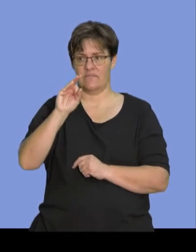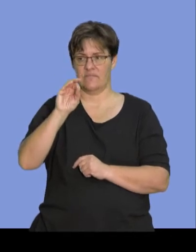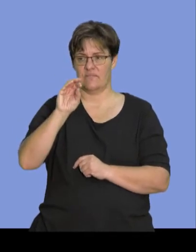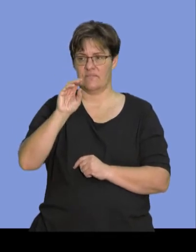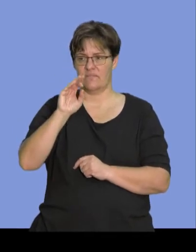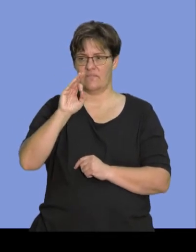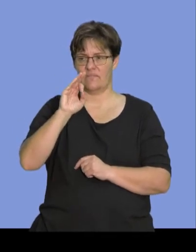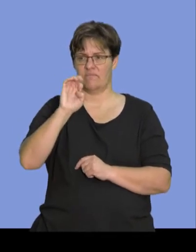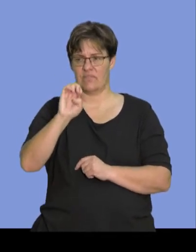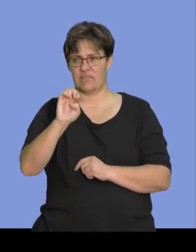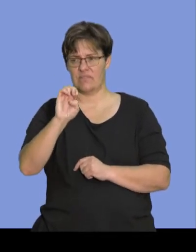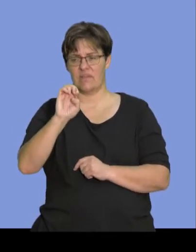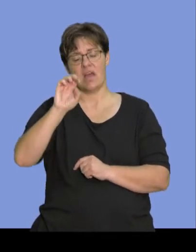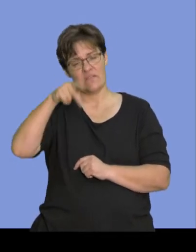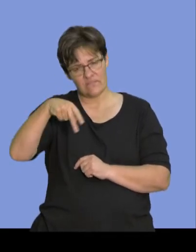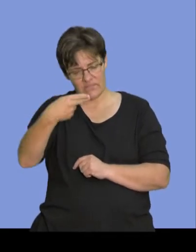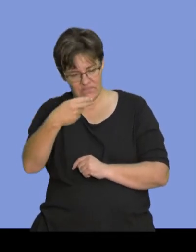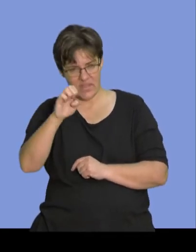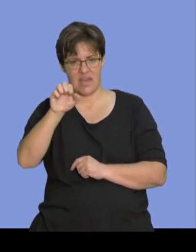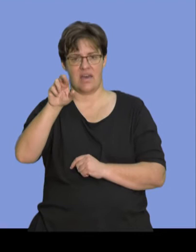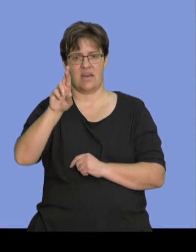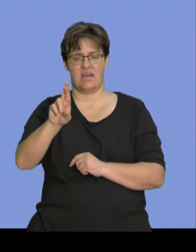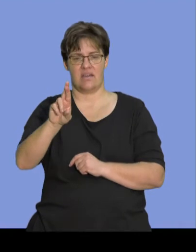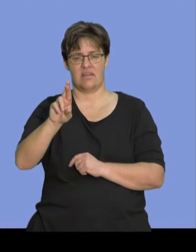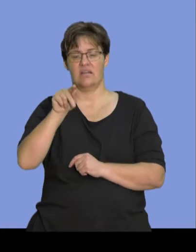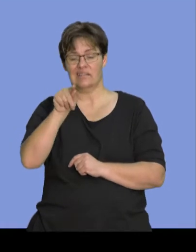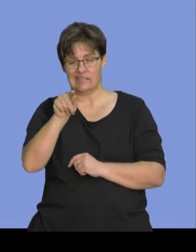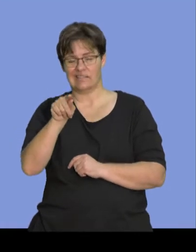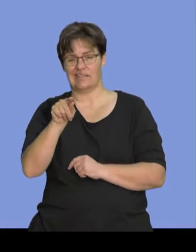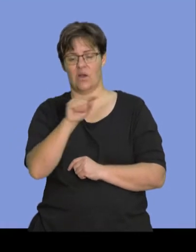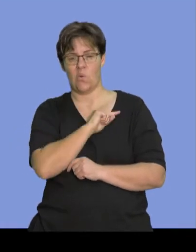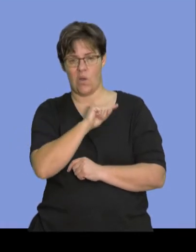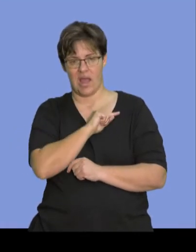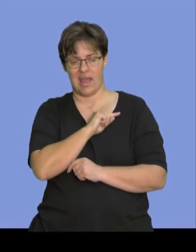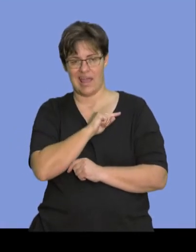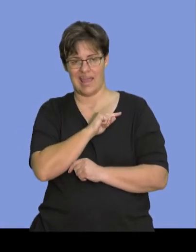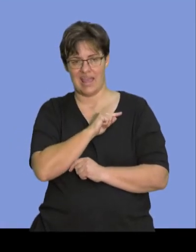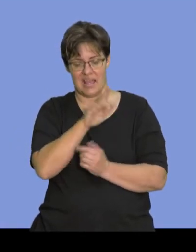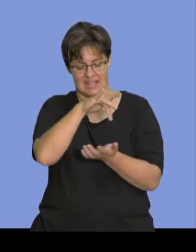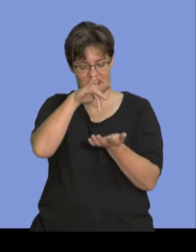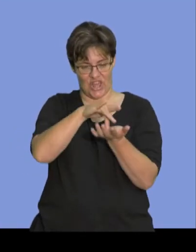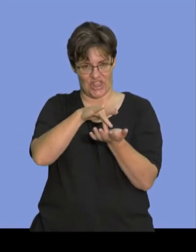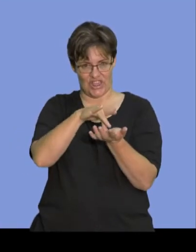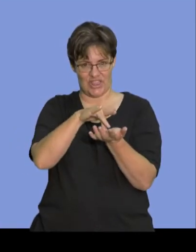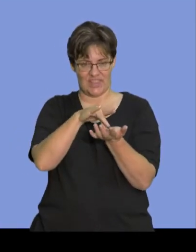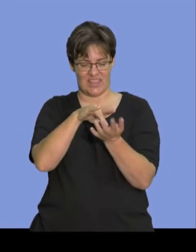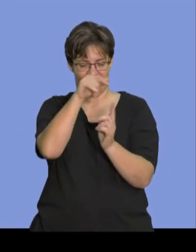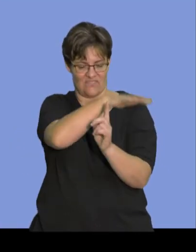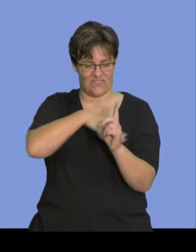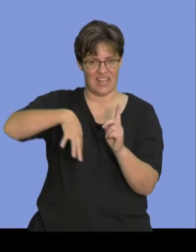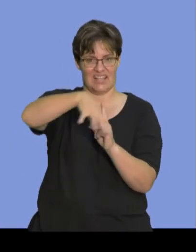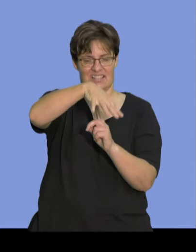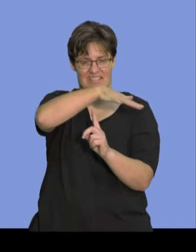is actually part of the atmosphere around the Earth's surface, which is actually due to the Earth's magnetic field,